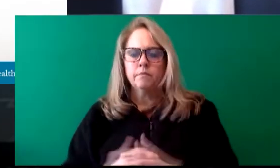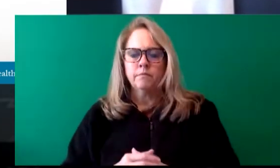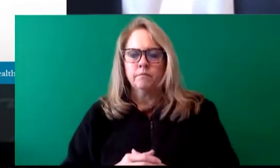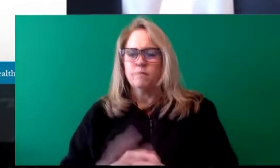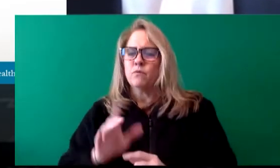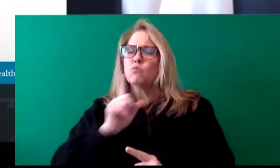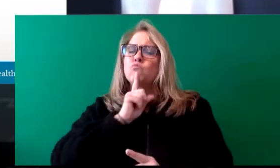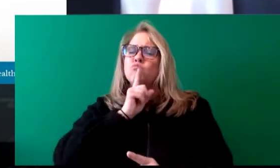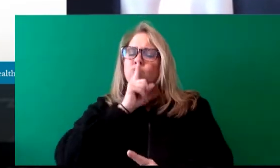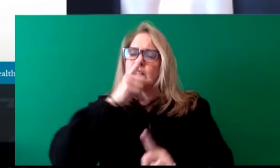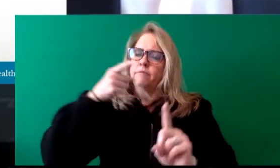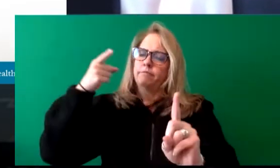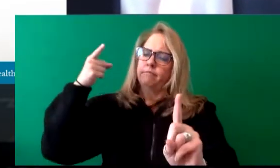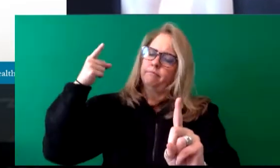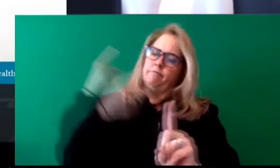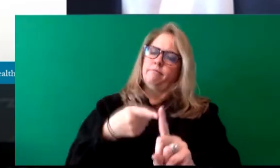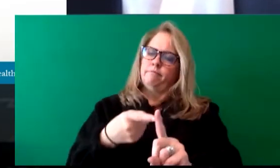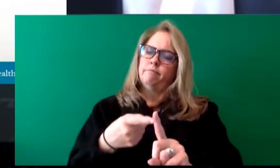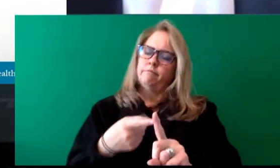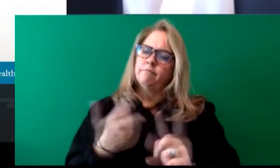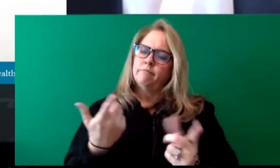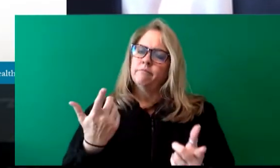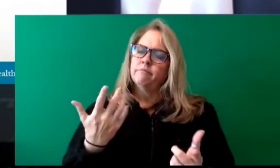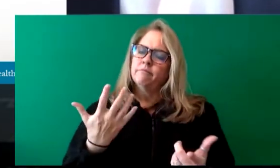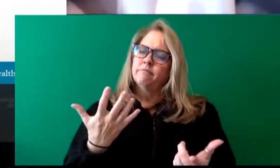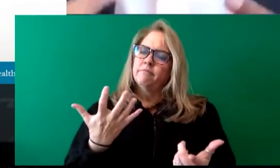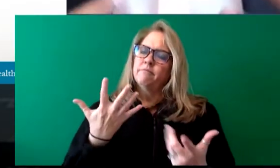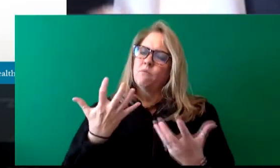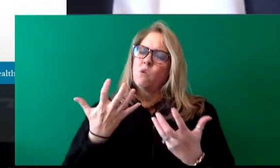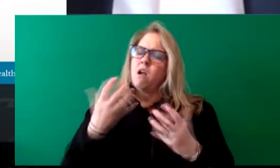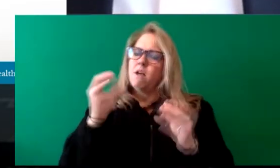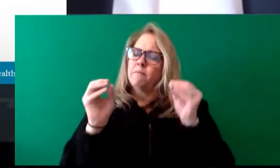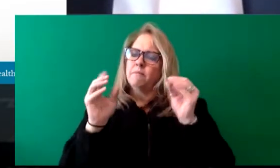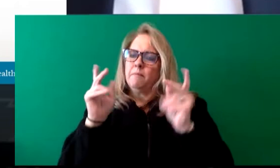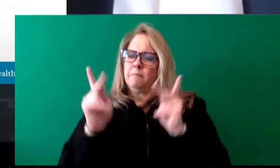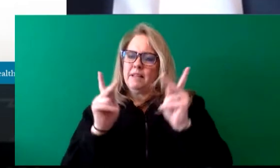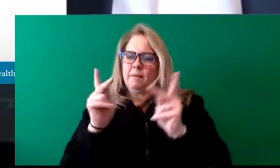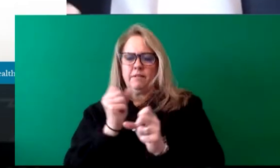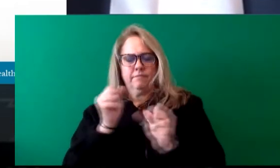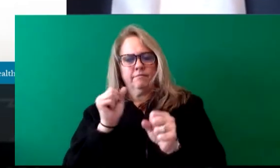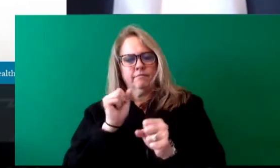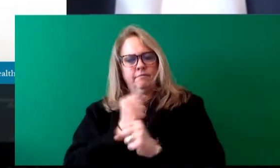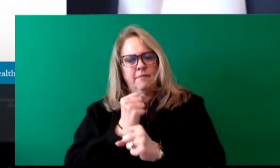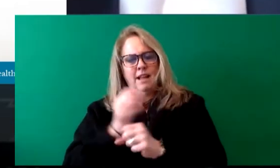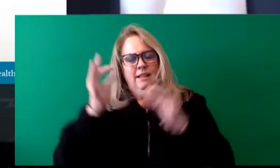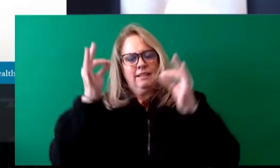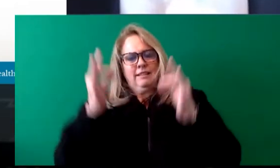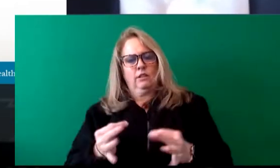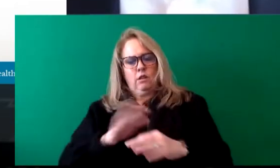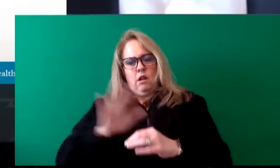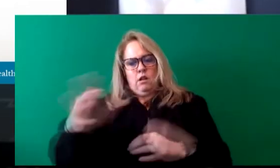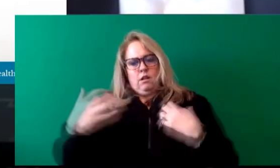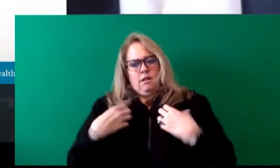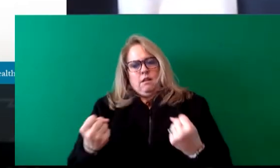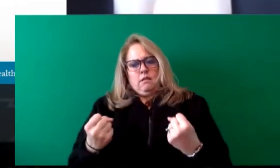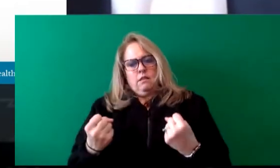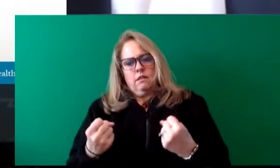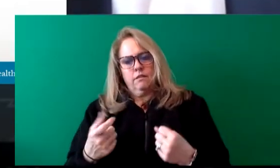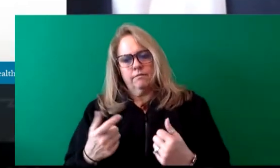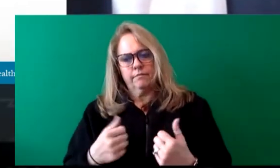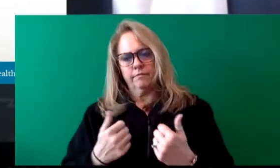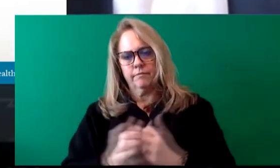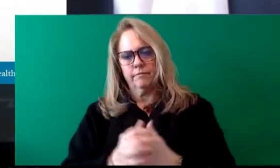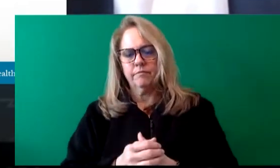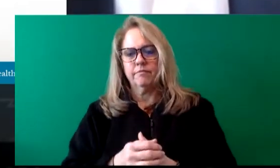we encourage people to make informed decisions based on their personal health risk and factors. So as I alluded to earlier,